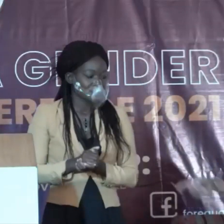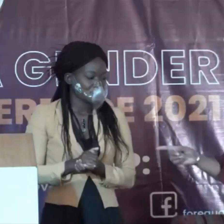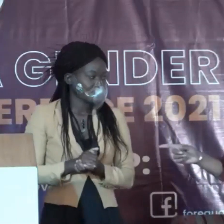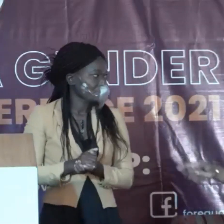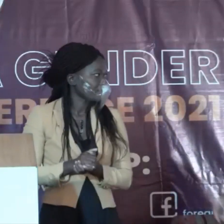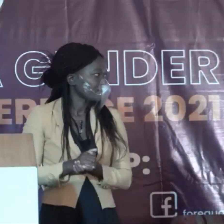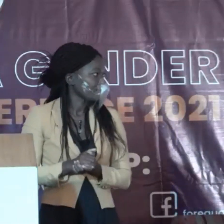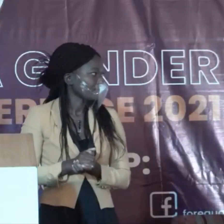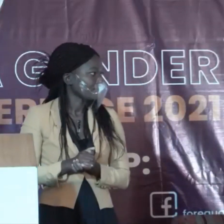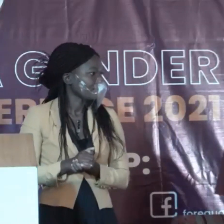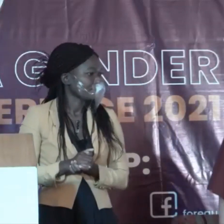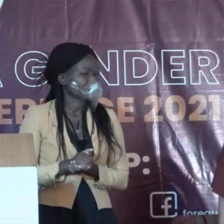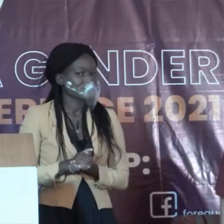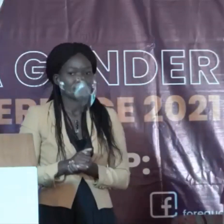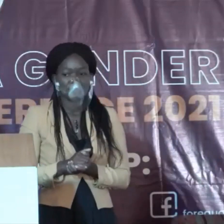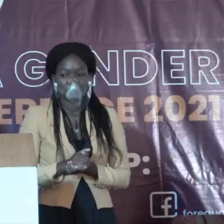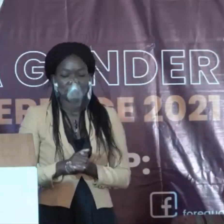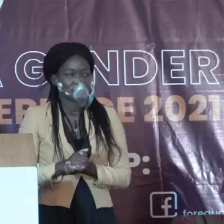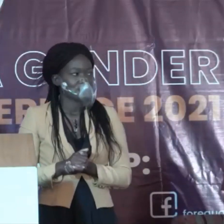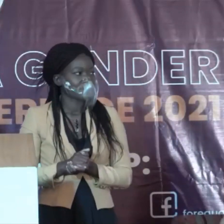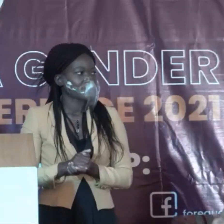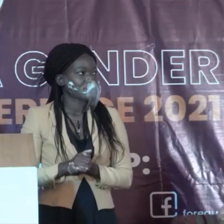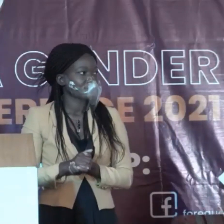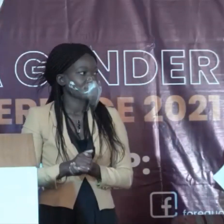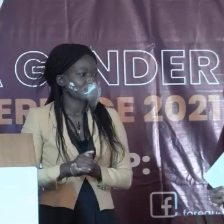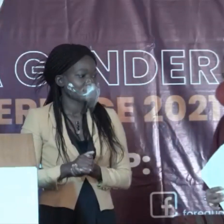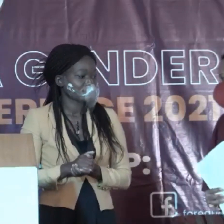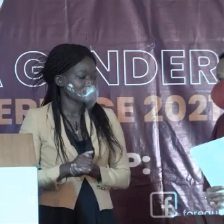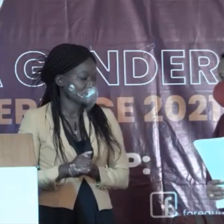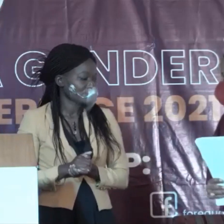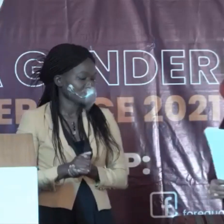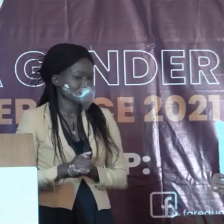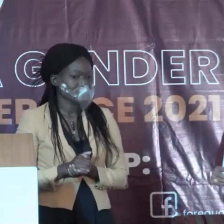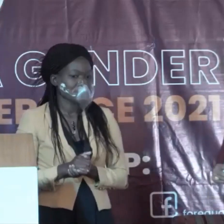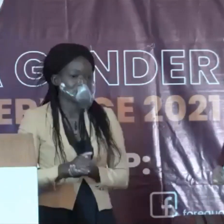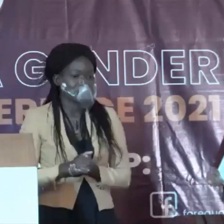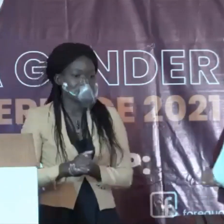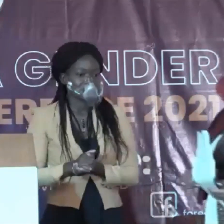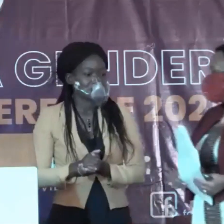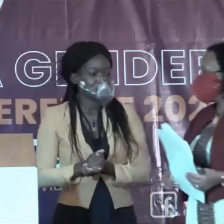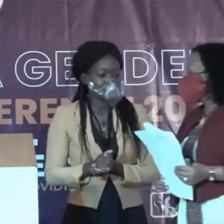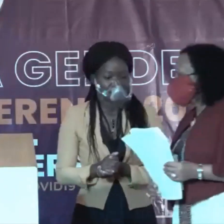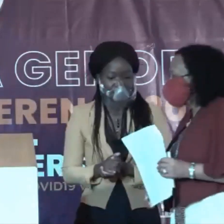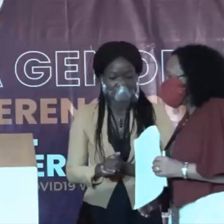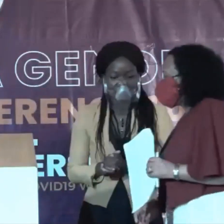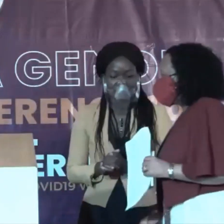Yeah, it's fine. What do you prefer? Yeah, you can come.